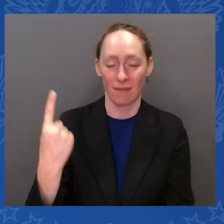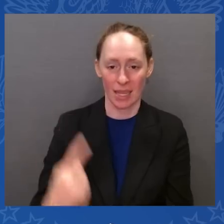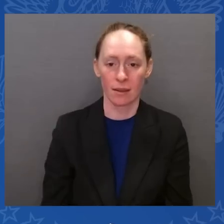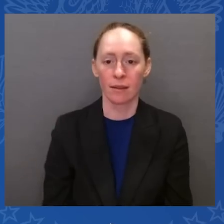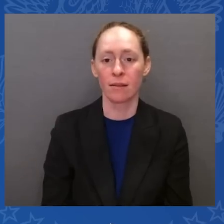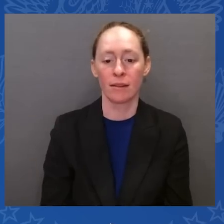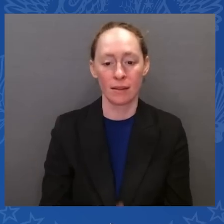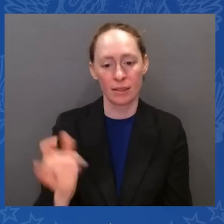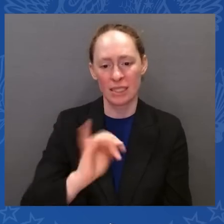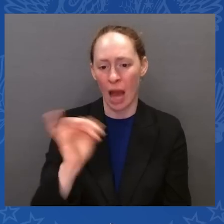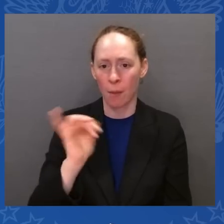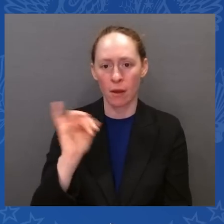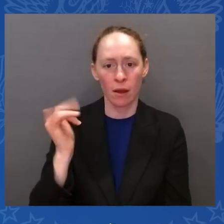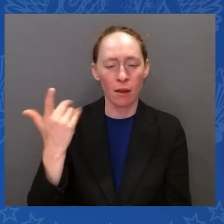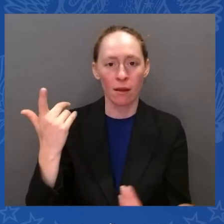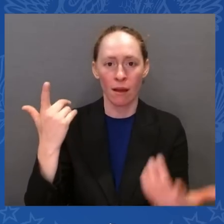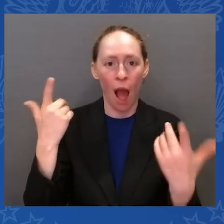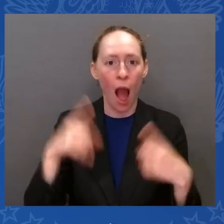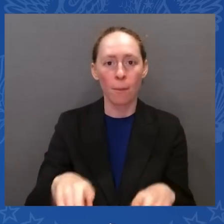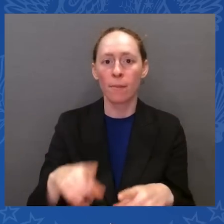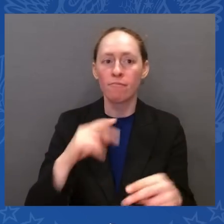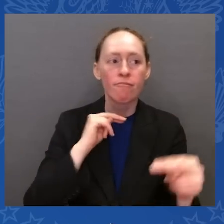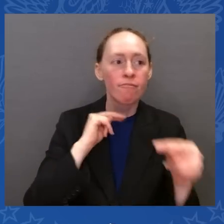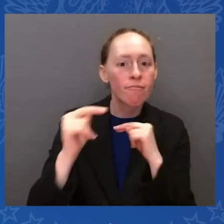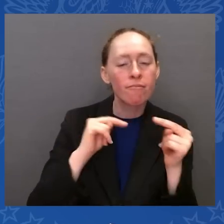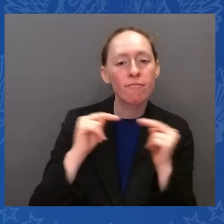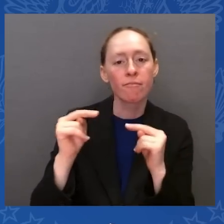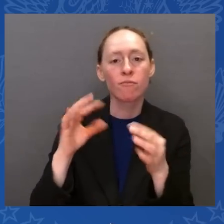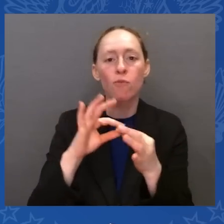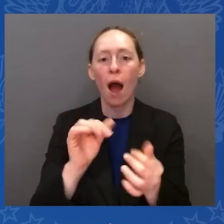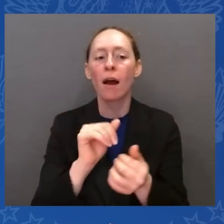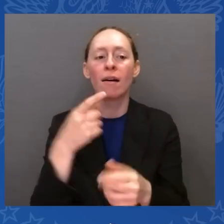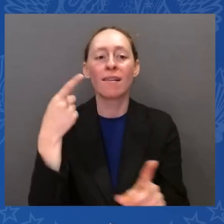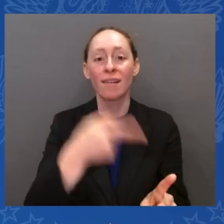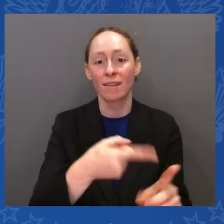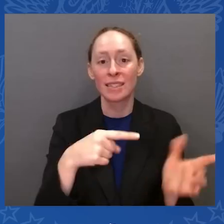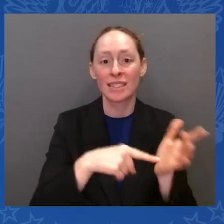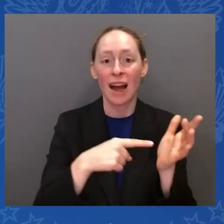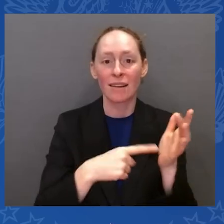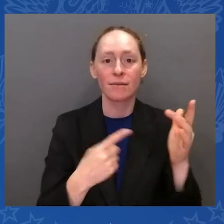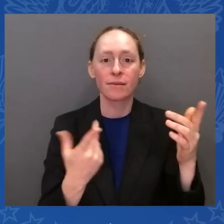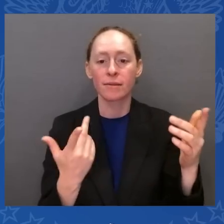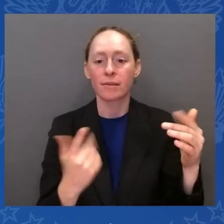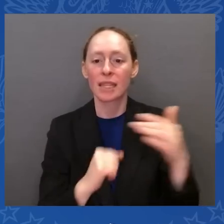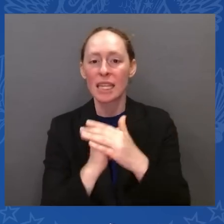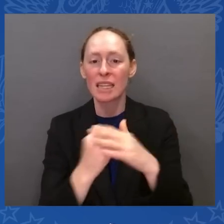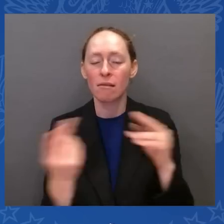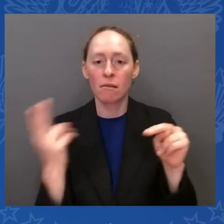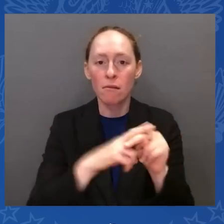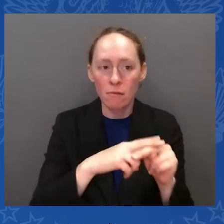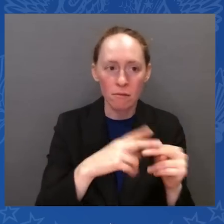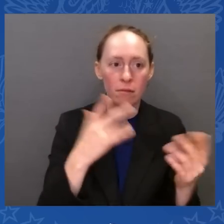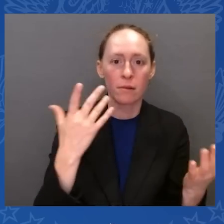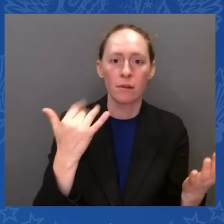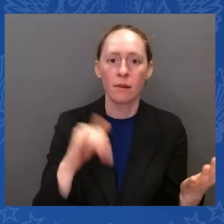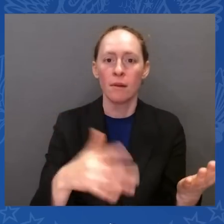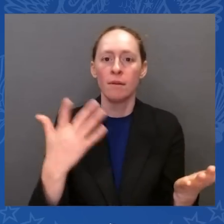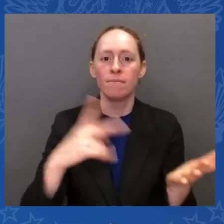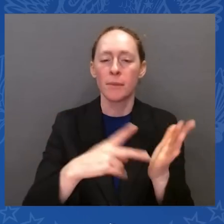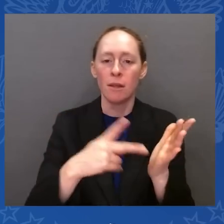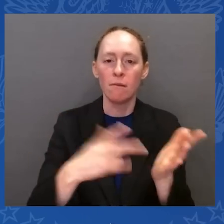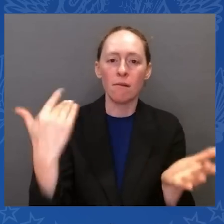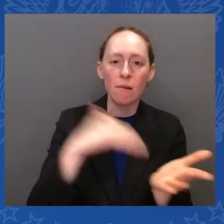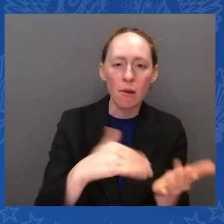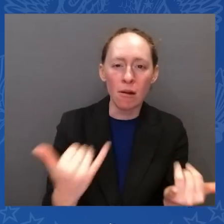vice president to negotiate on the debt limit in the summer of 2011, since that set a precedent under divided government to at least negotiate and